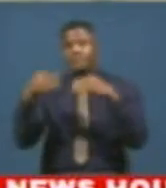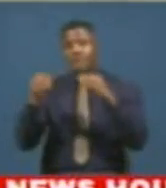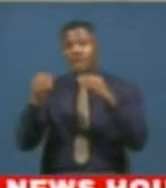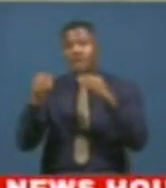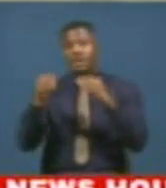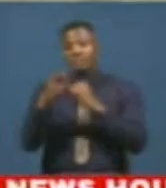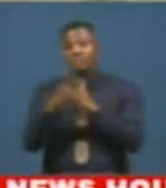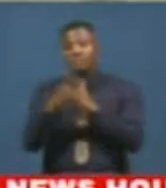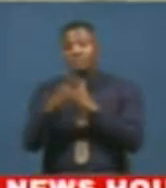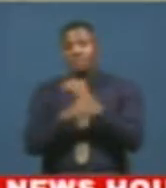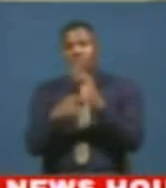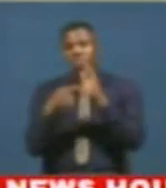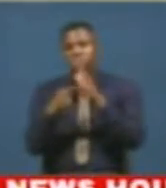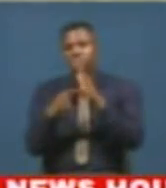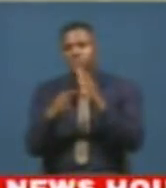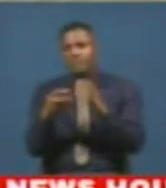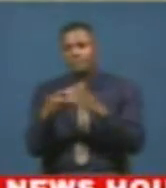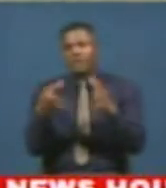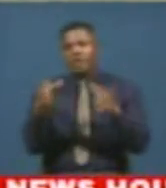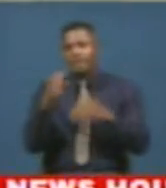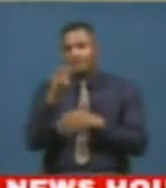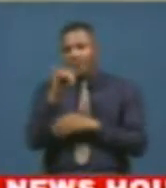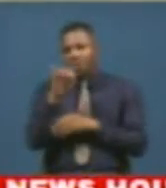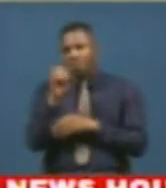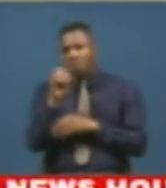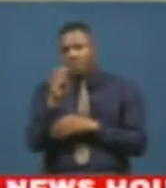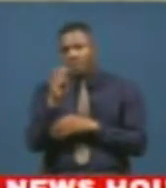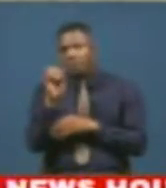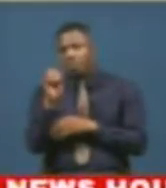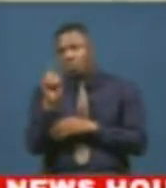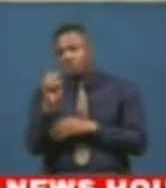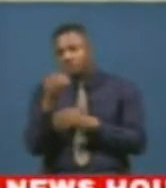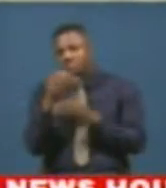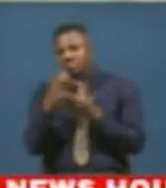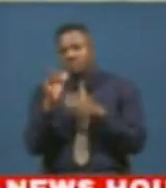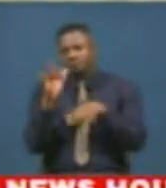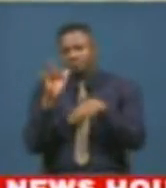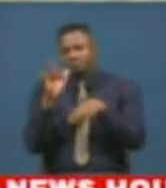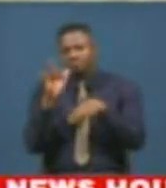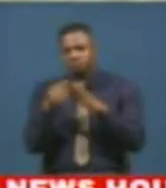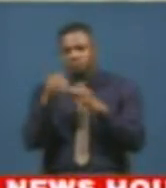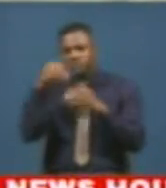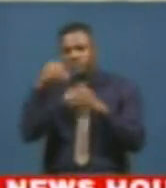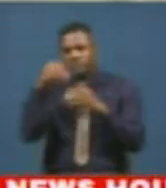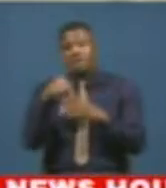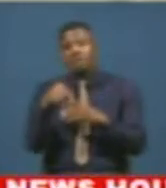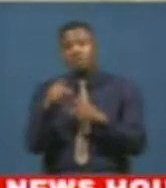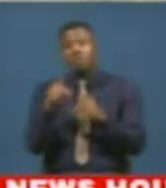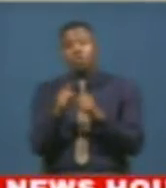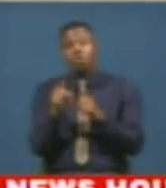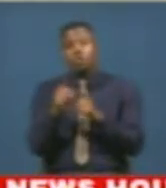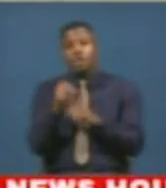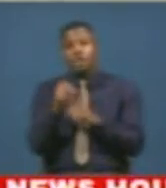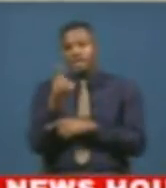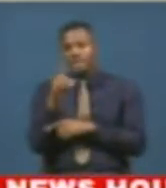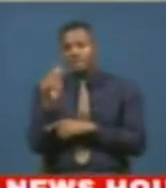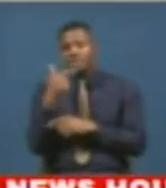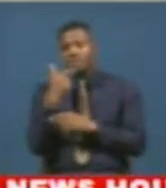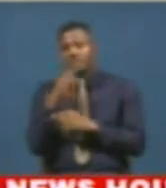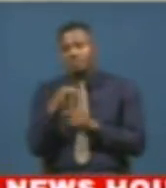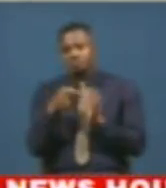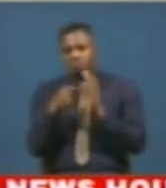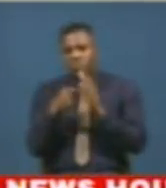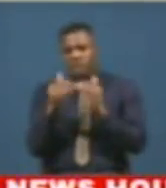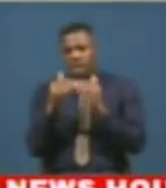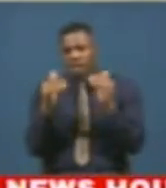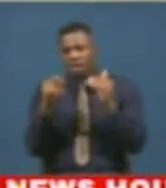factory showed excessive microbial mold and yeast contamination in them. Again, the FDA said samples showed E.